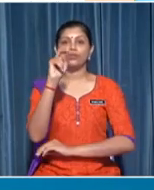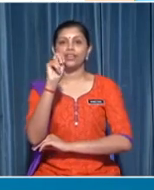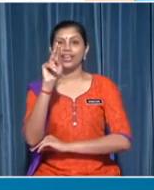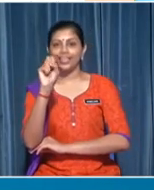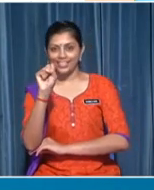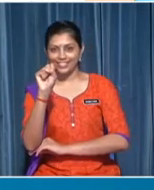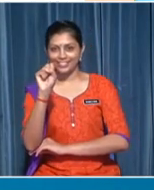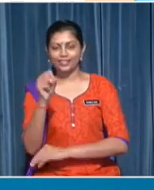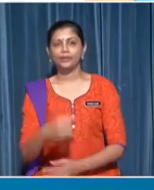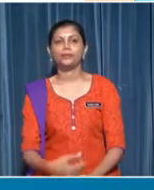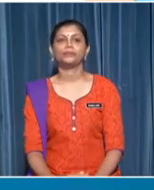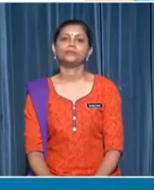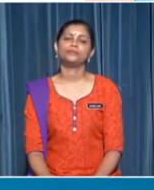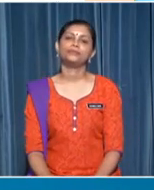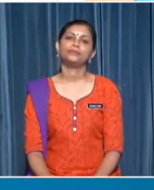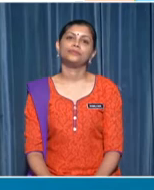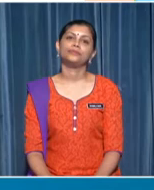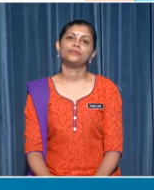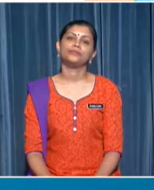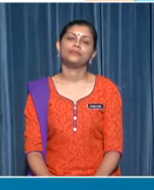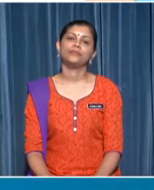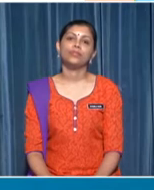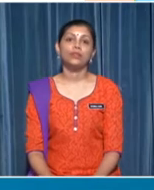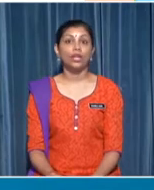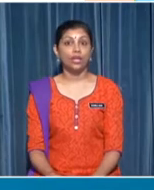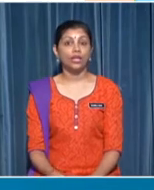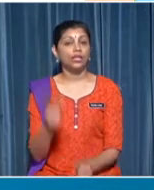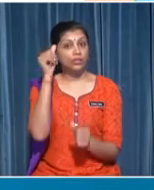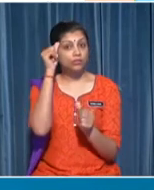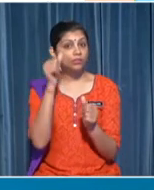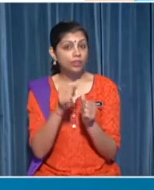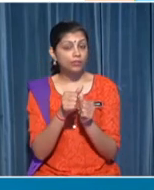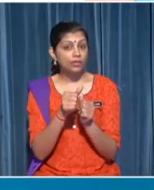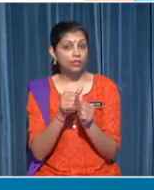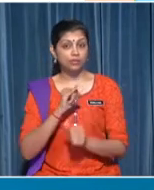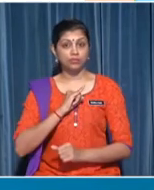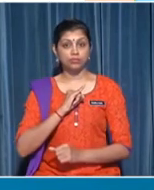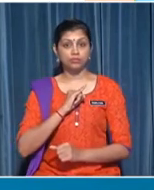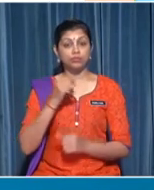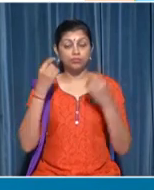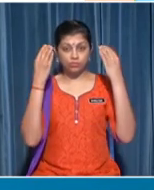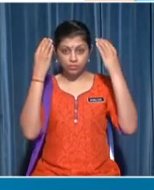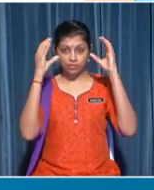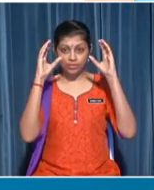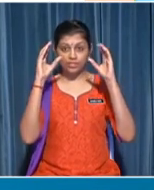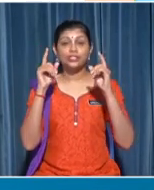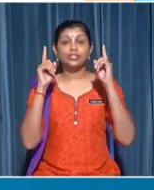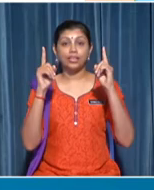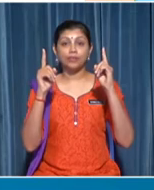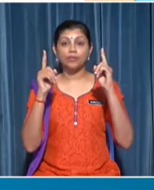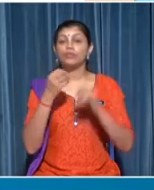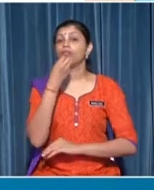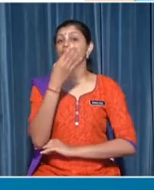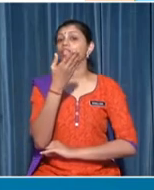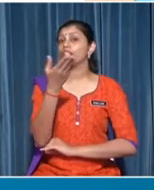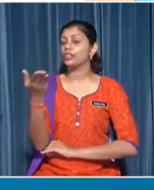Okay, everyone, remember that I promised you earlier on? Yes, we are going